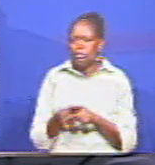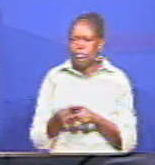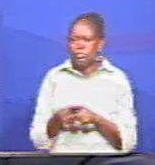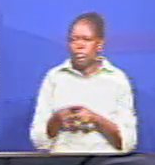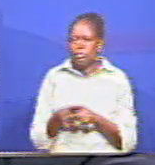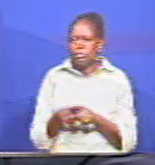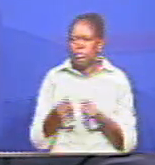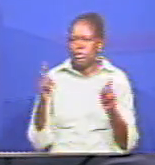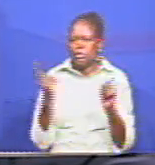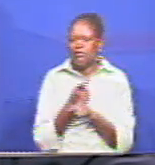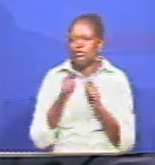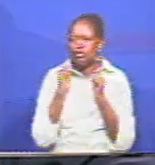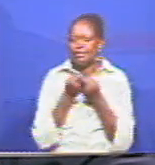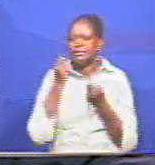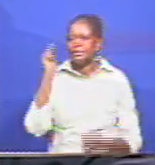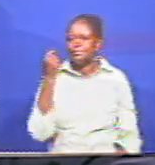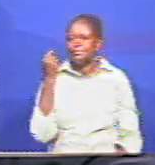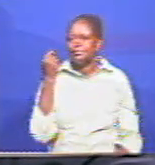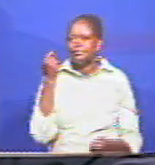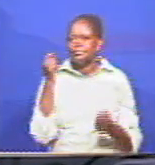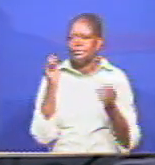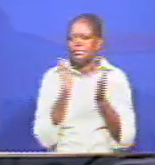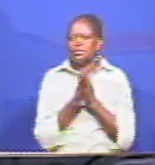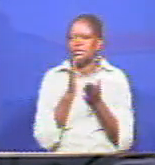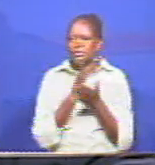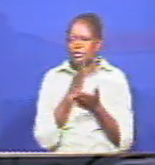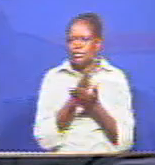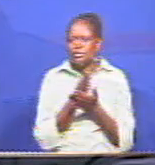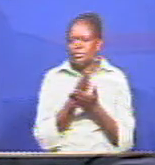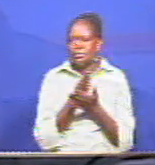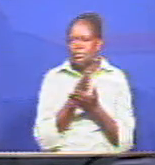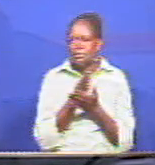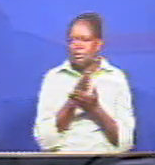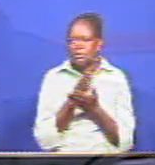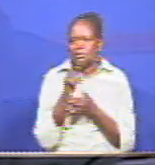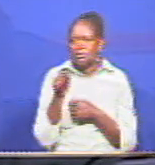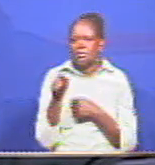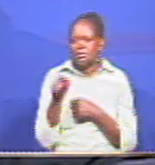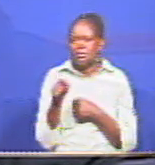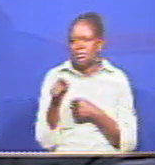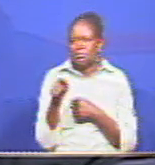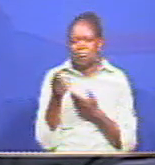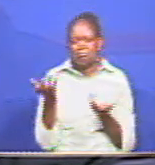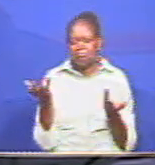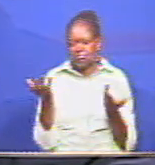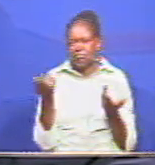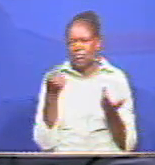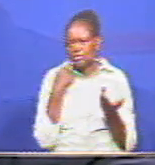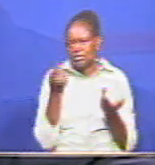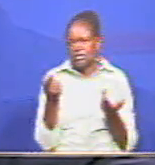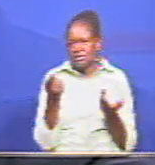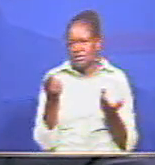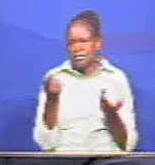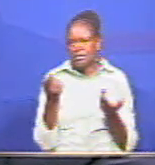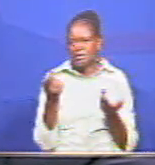the different tribes in Kenya. Uh-huh. I'm really on that. Uh-huh. And so I don't say that